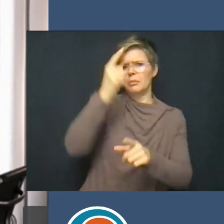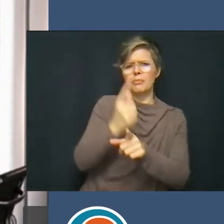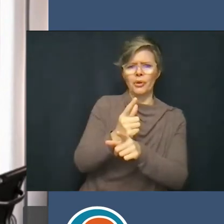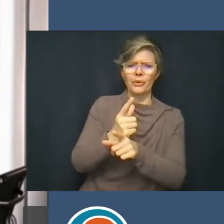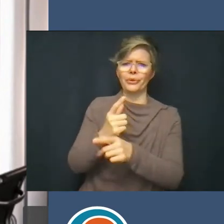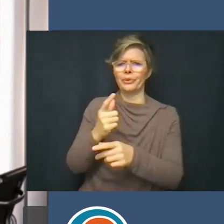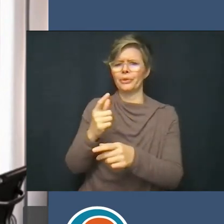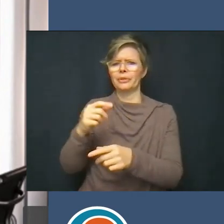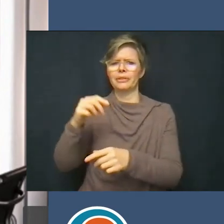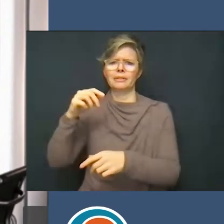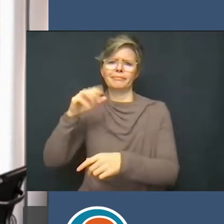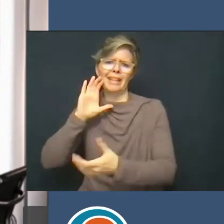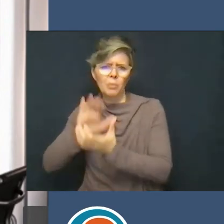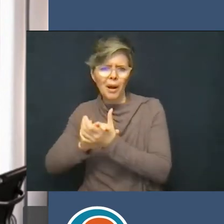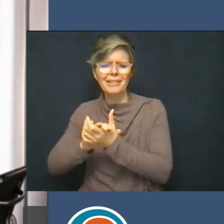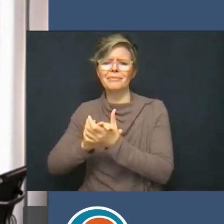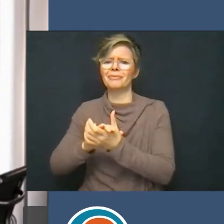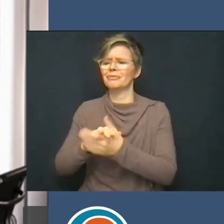their English is really good.